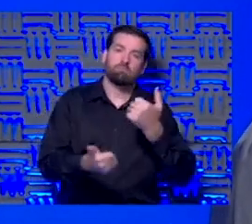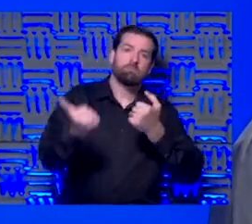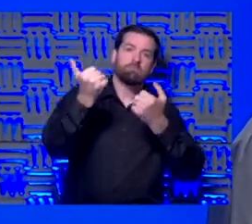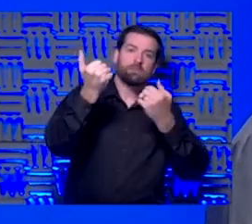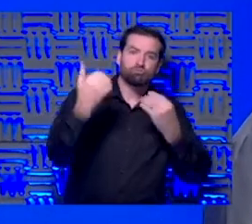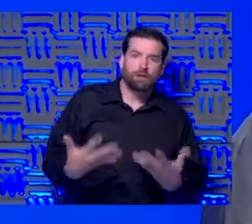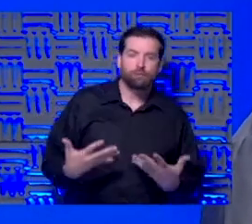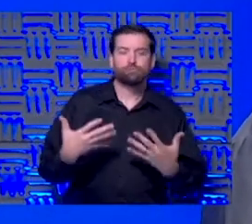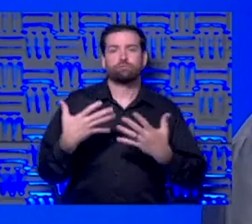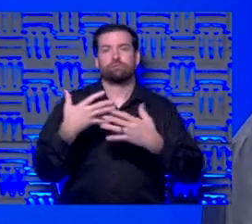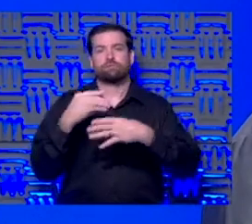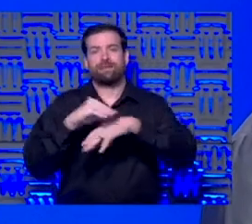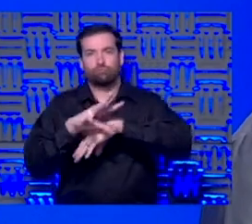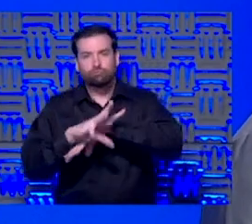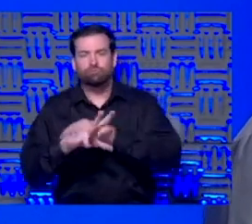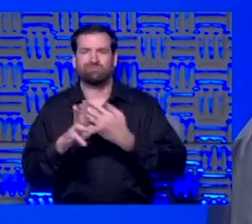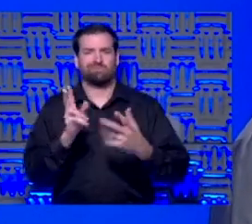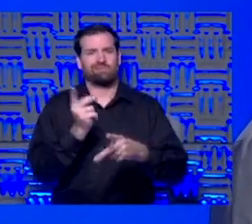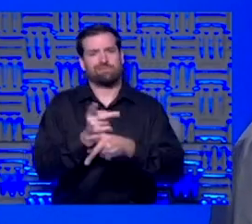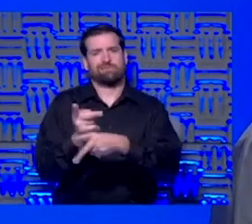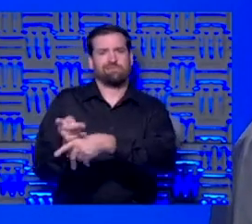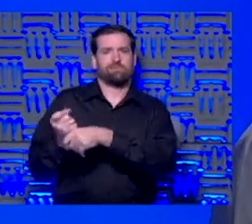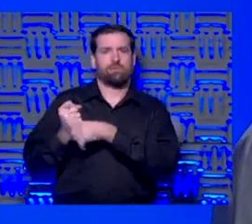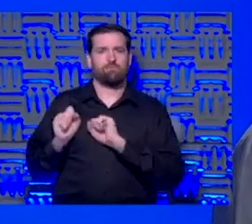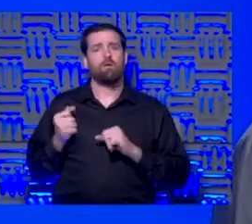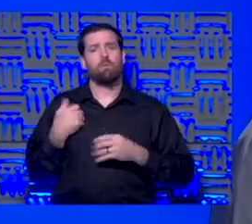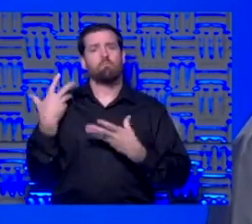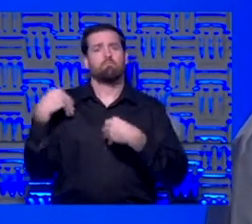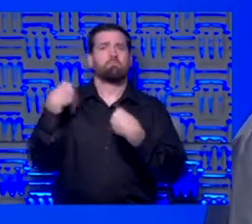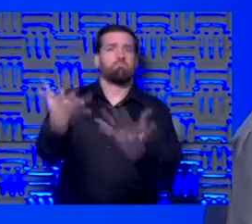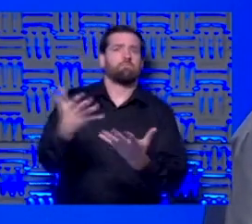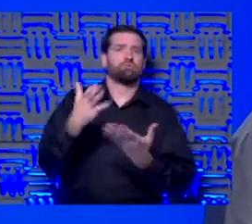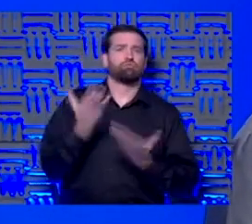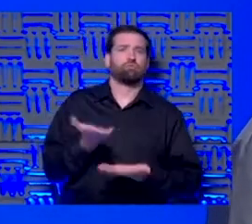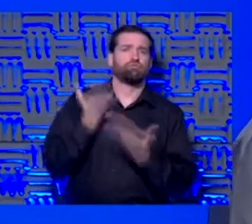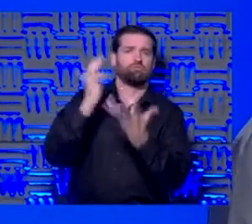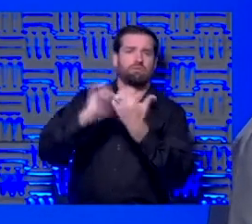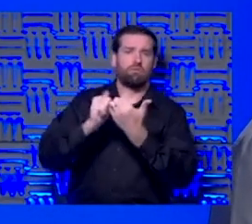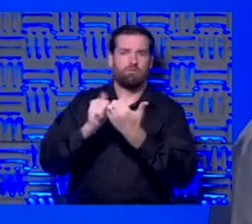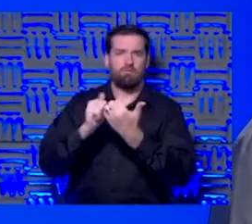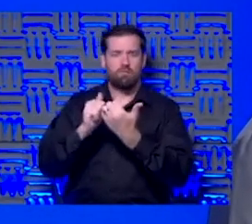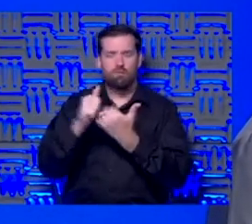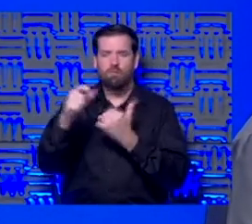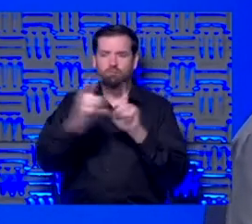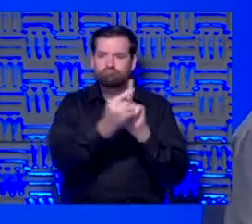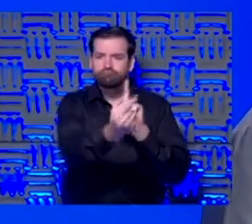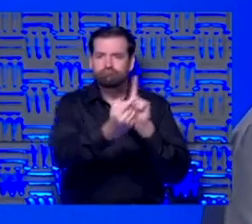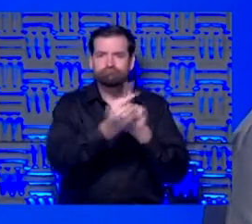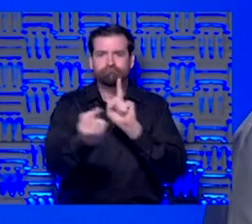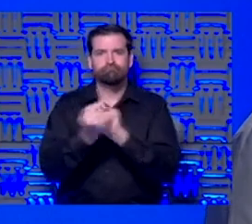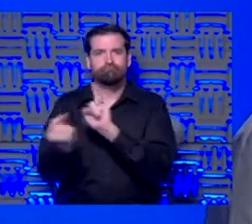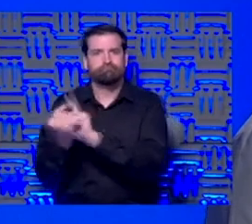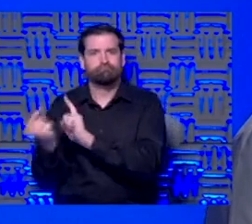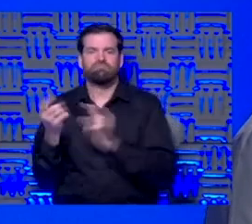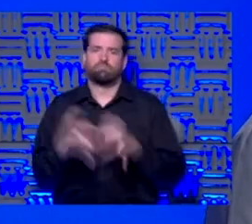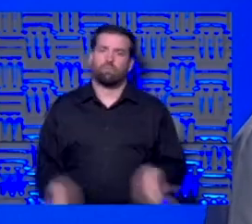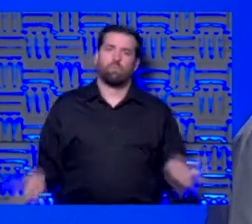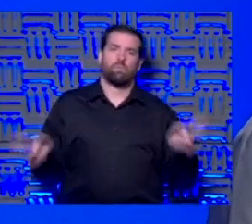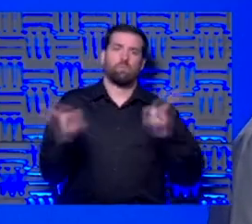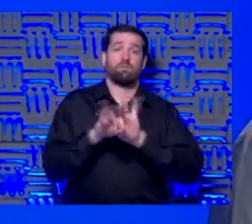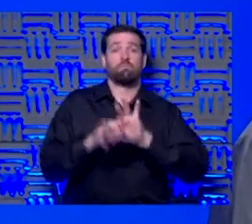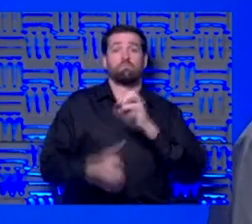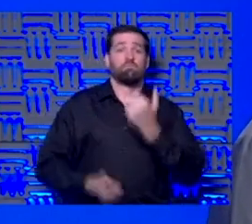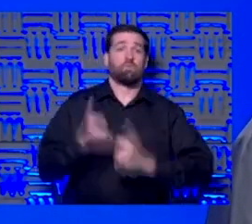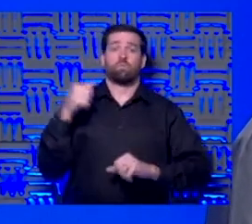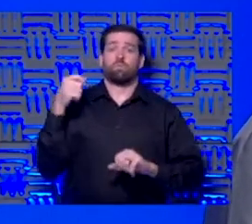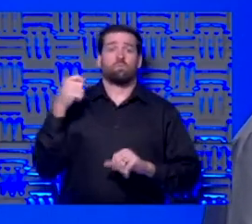counselors, everybody safe. And we gave tips on how to do that. As you talked about, the spacing is important. You know, for the most part,